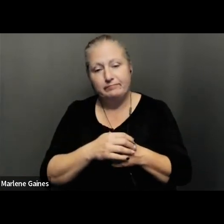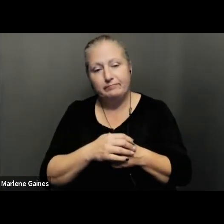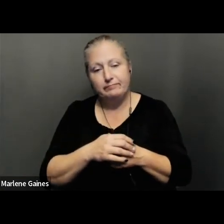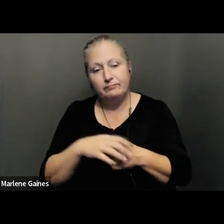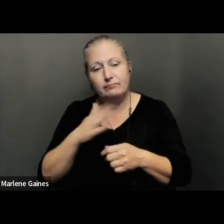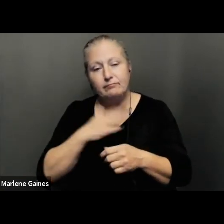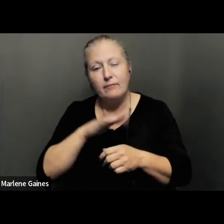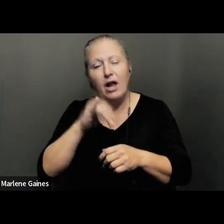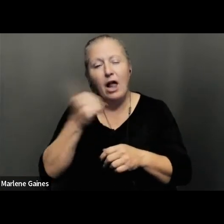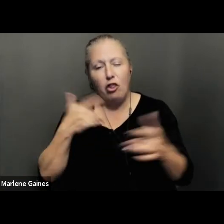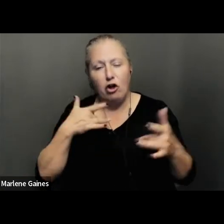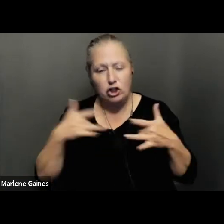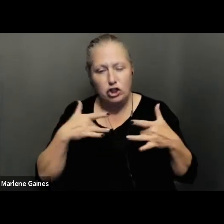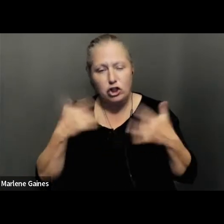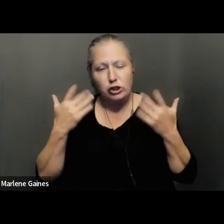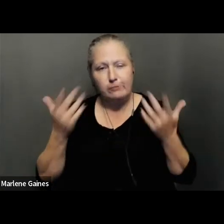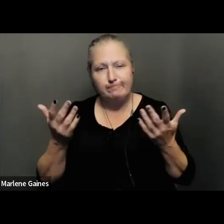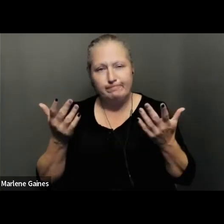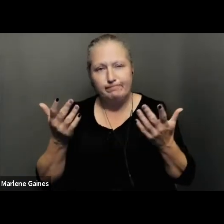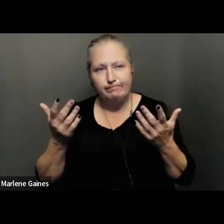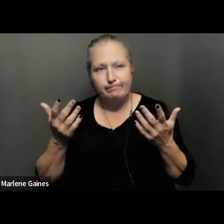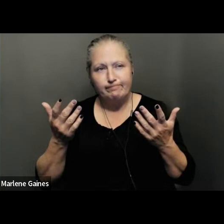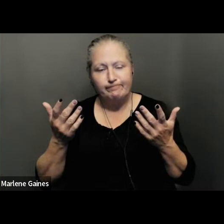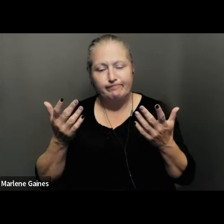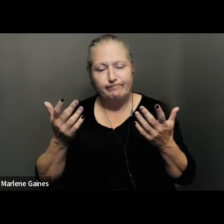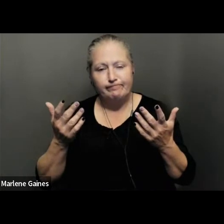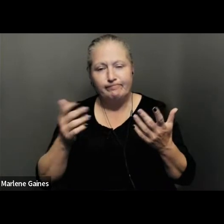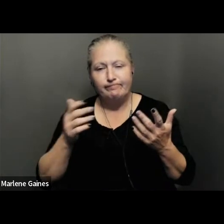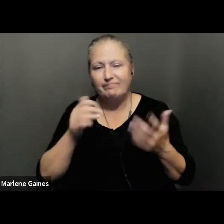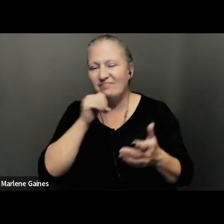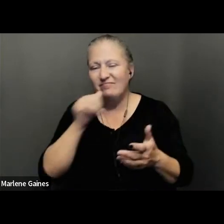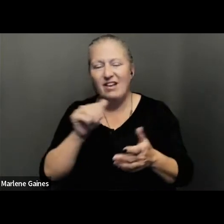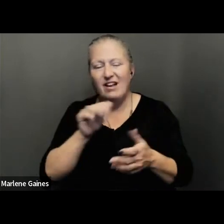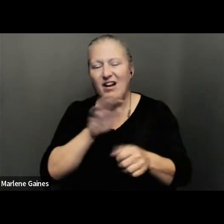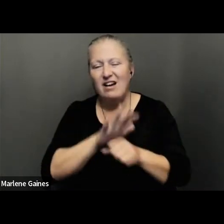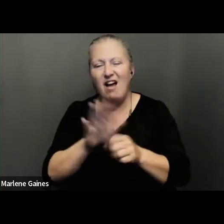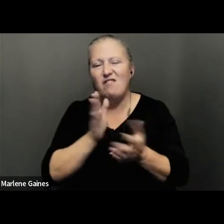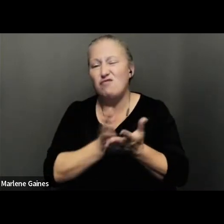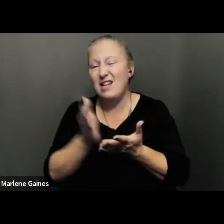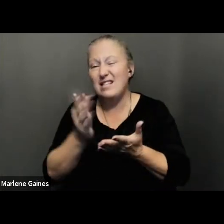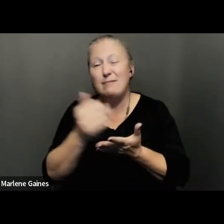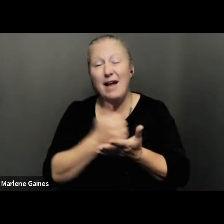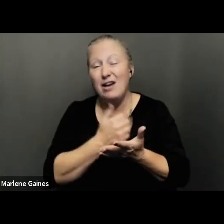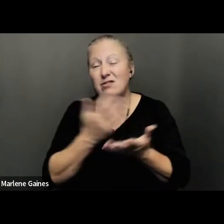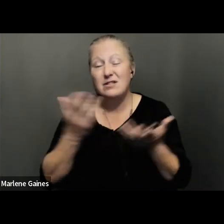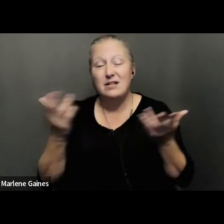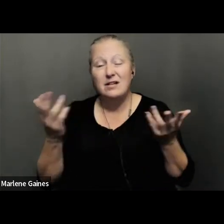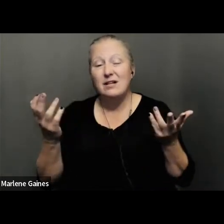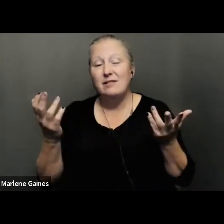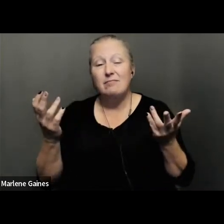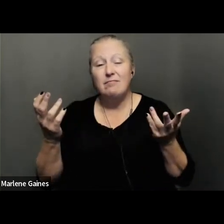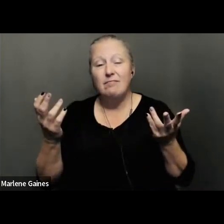My other concern is the lack of transparency with